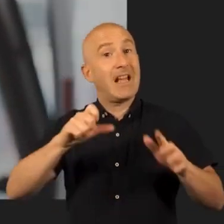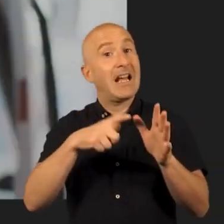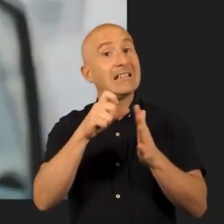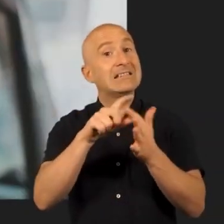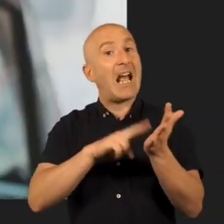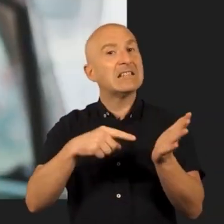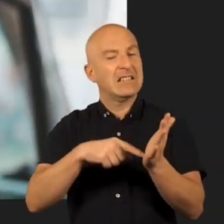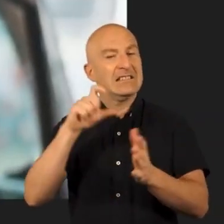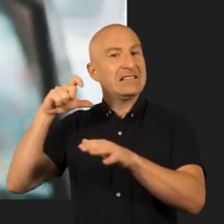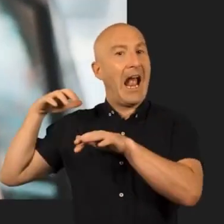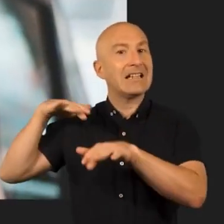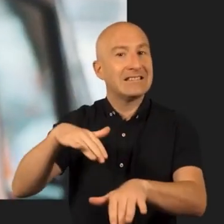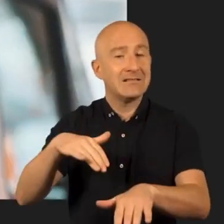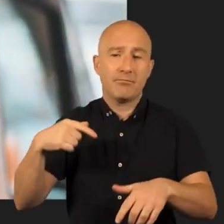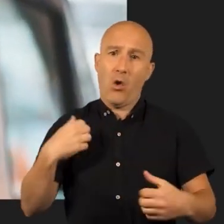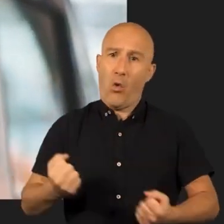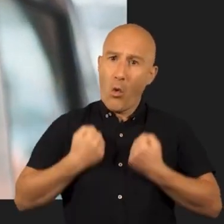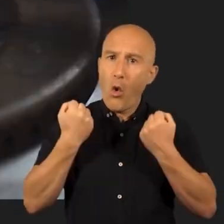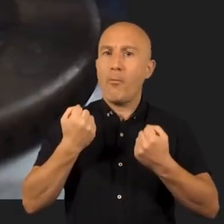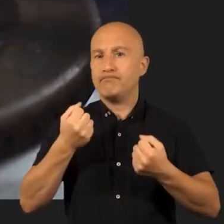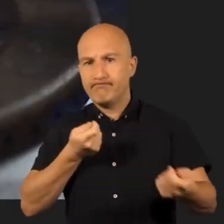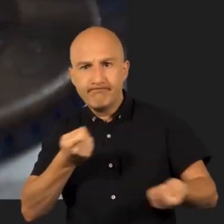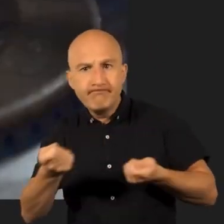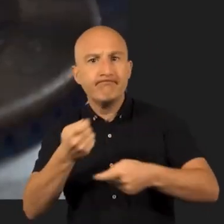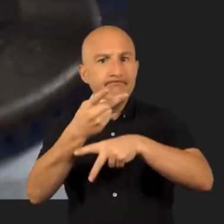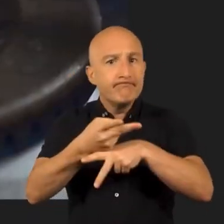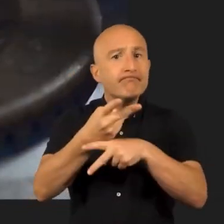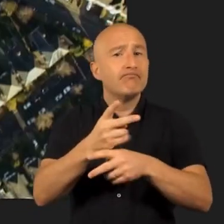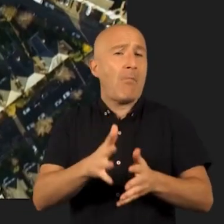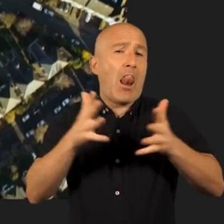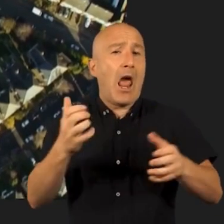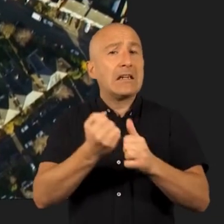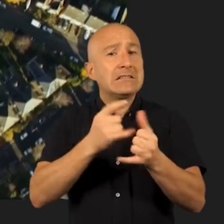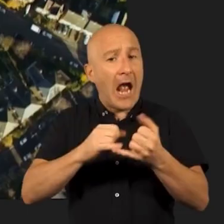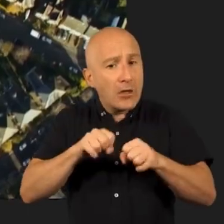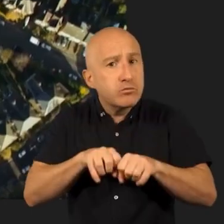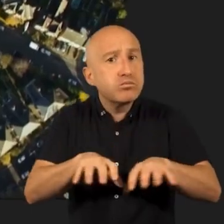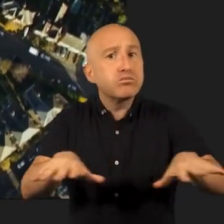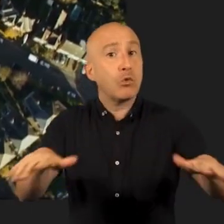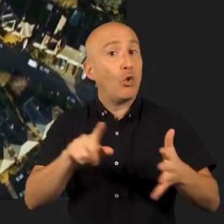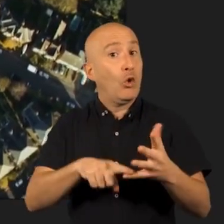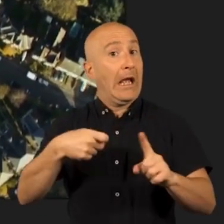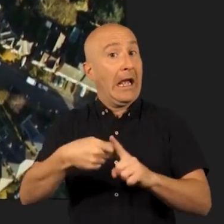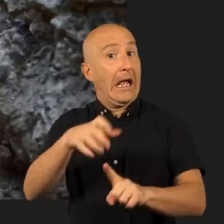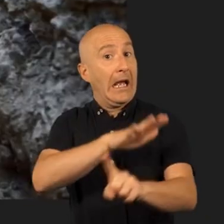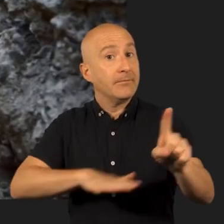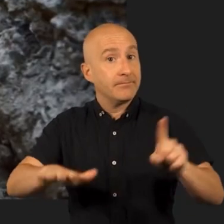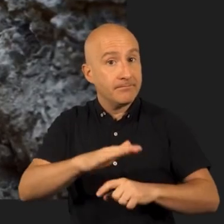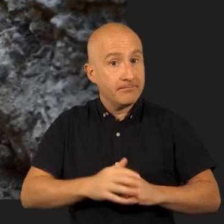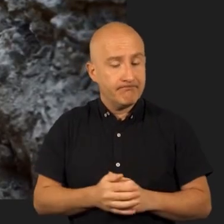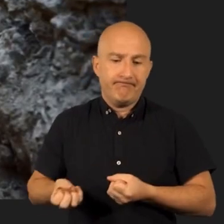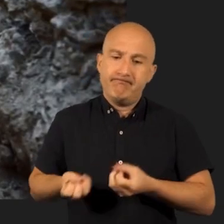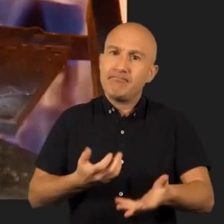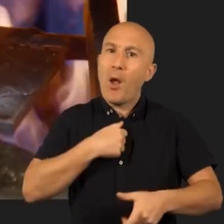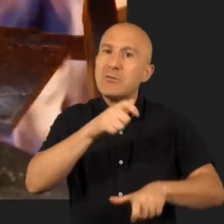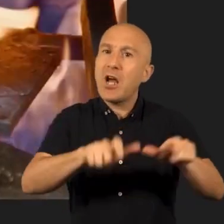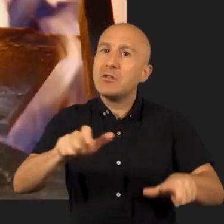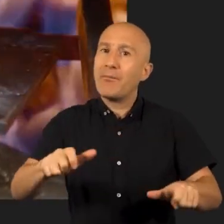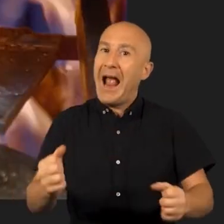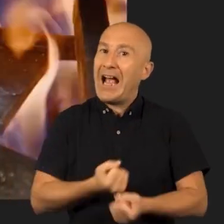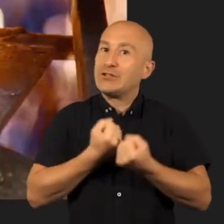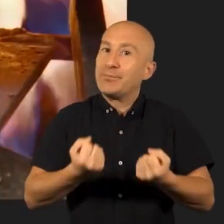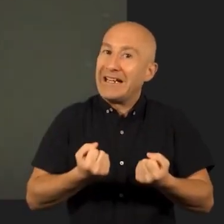Hello, we're Cadent. We own, operate and maintain the largest gas distribution network in the UK, providing